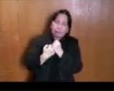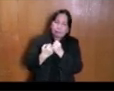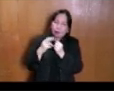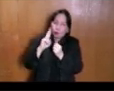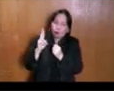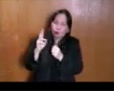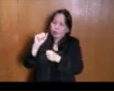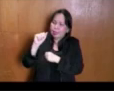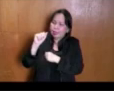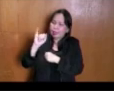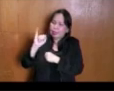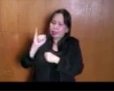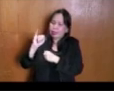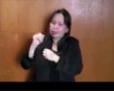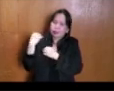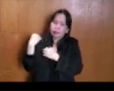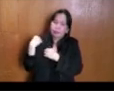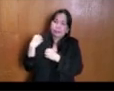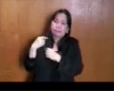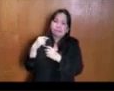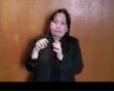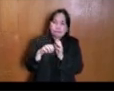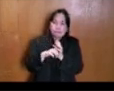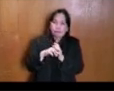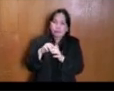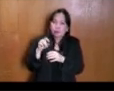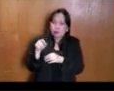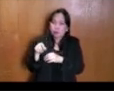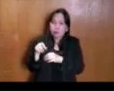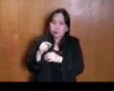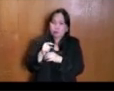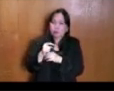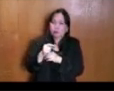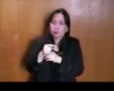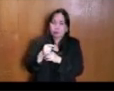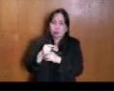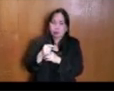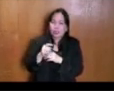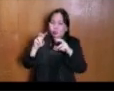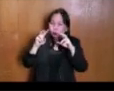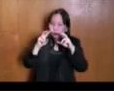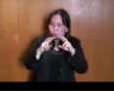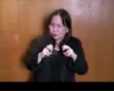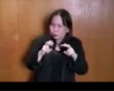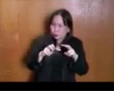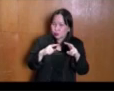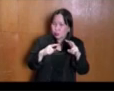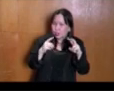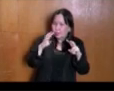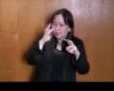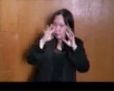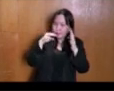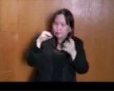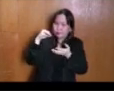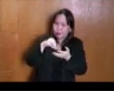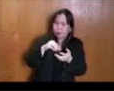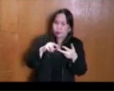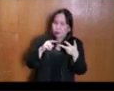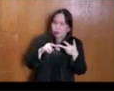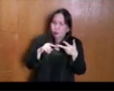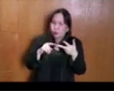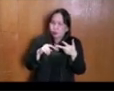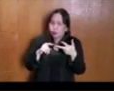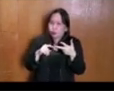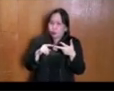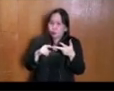climate action in terms of one, data and digital infrastructure, two, research and innovation funding, and three, deployment